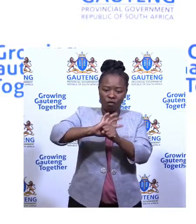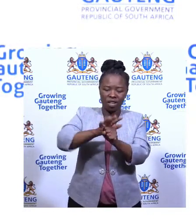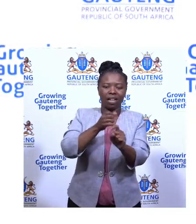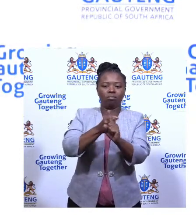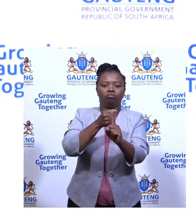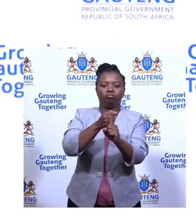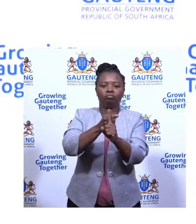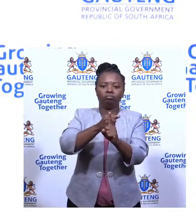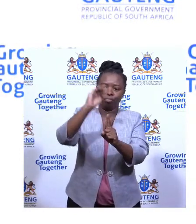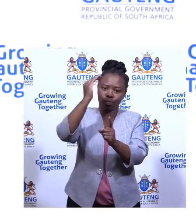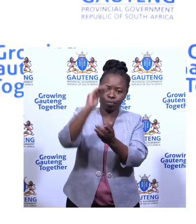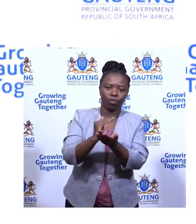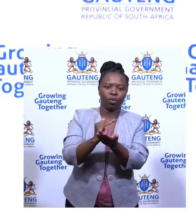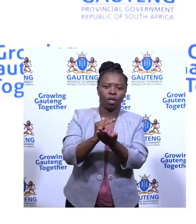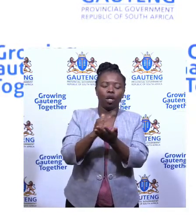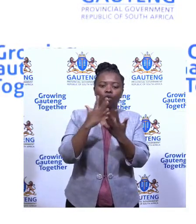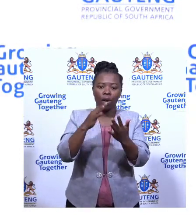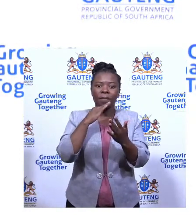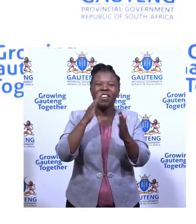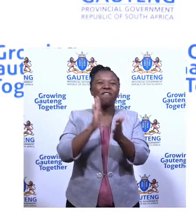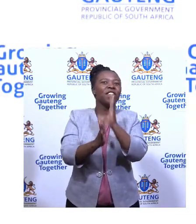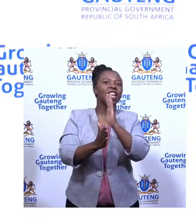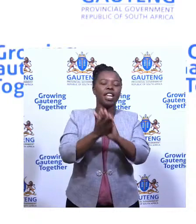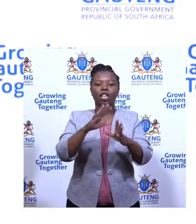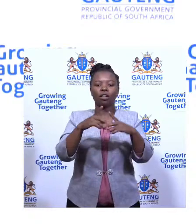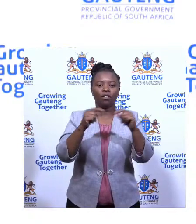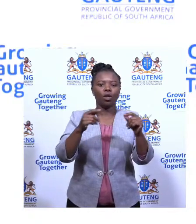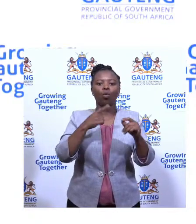It has just slowed down. We